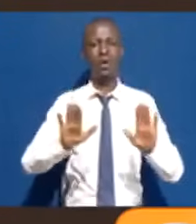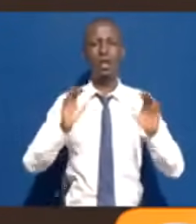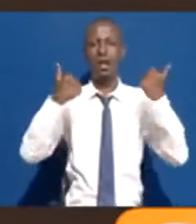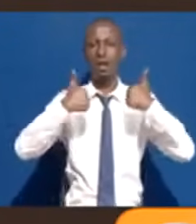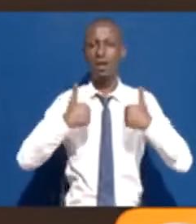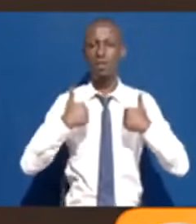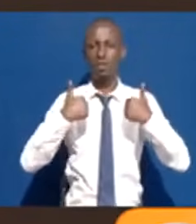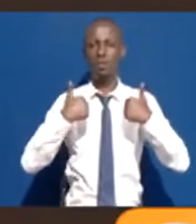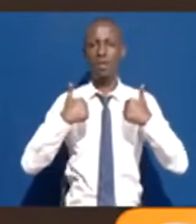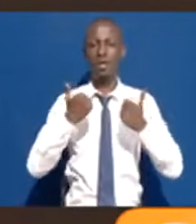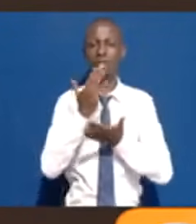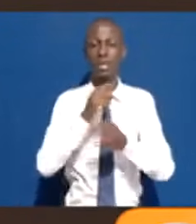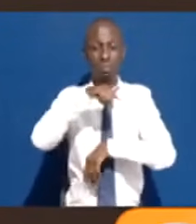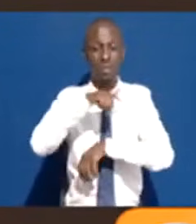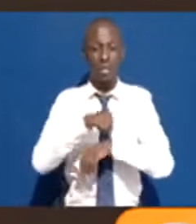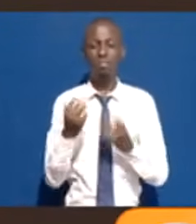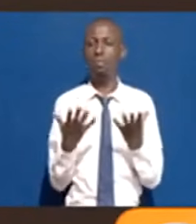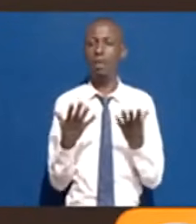sometimes not very easy,